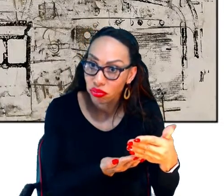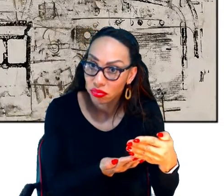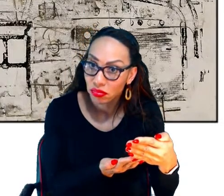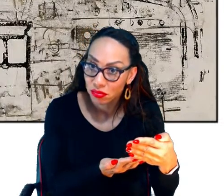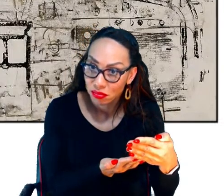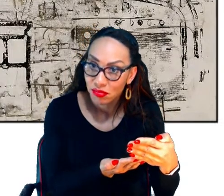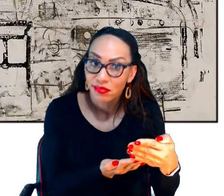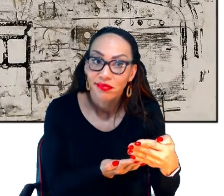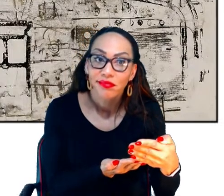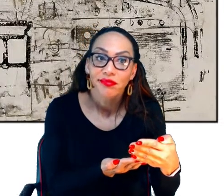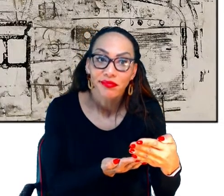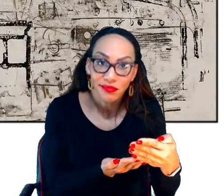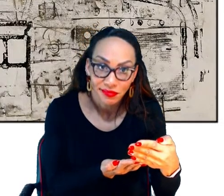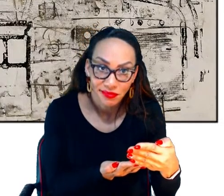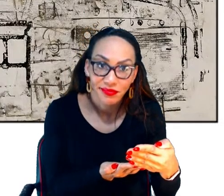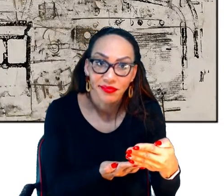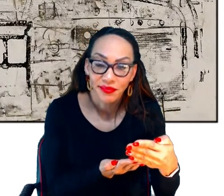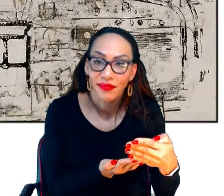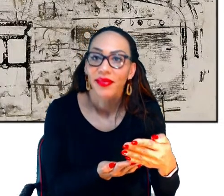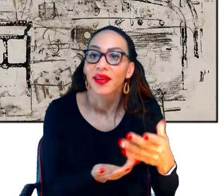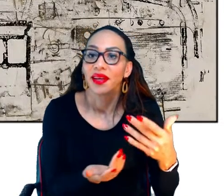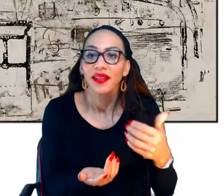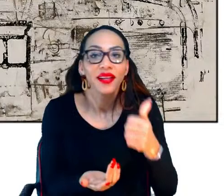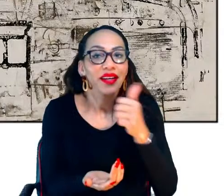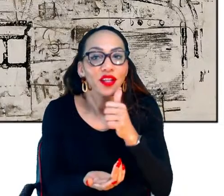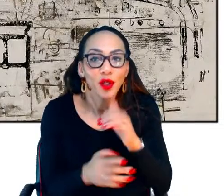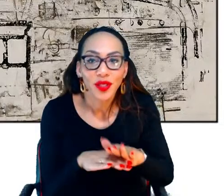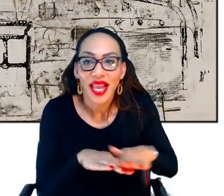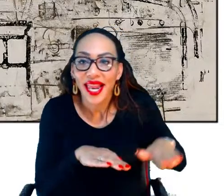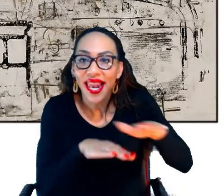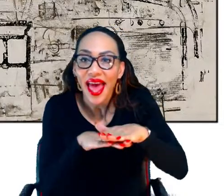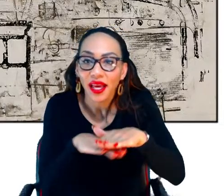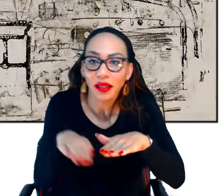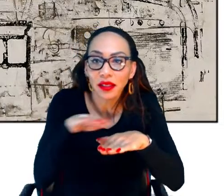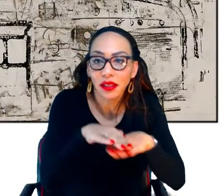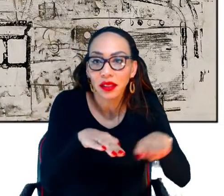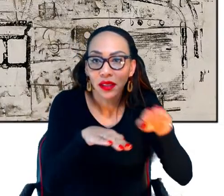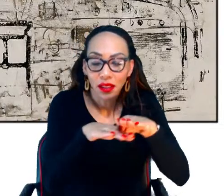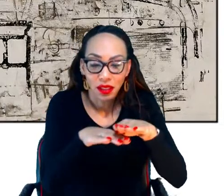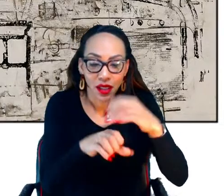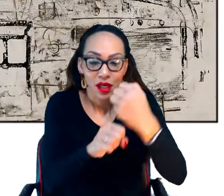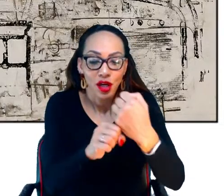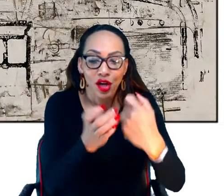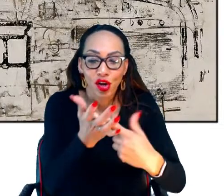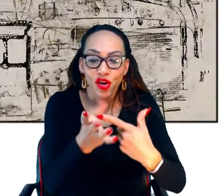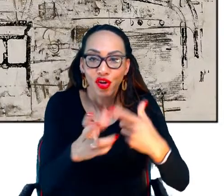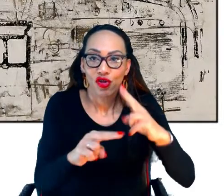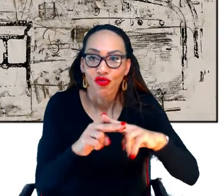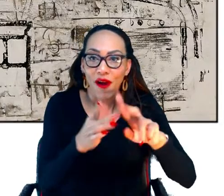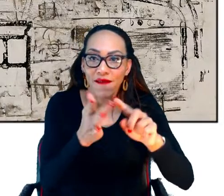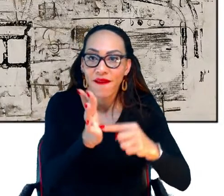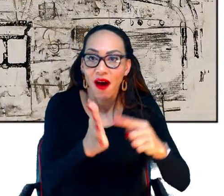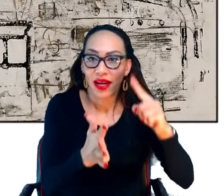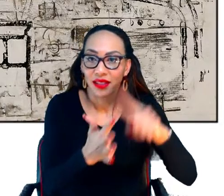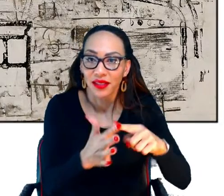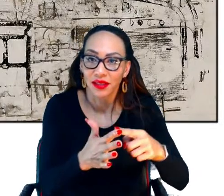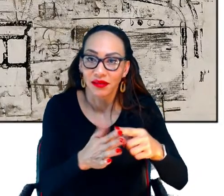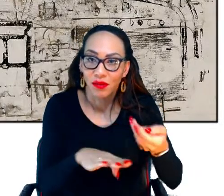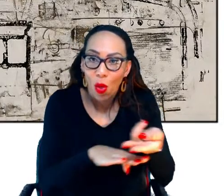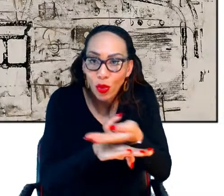layers of graphite drawn over the top of it. So I've done quite a few of those different ones, and I've started doing things like